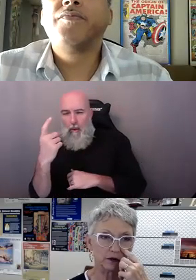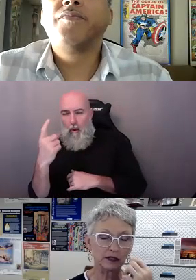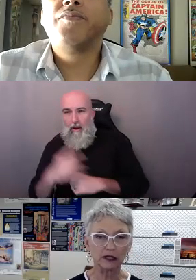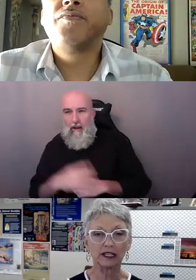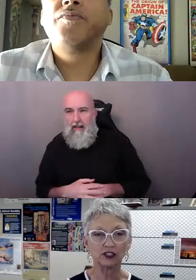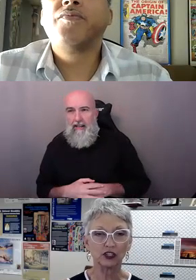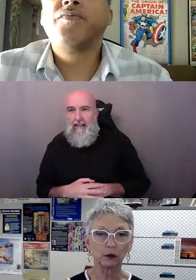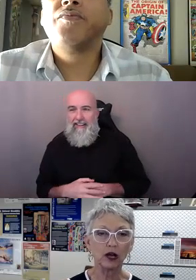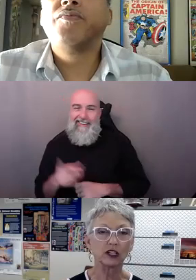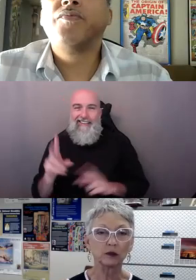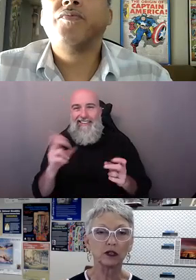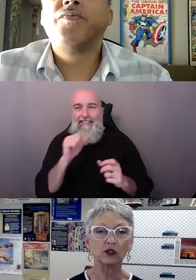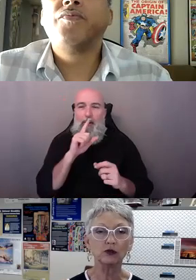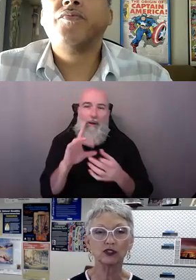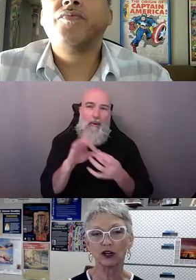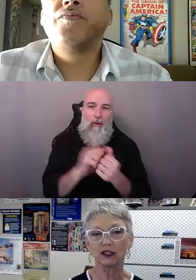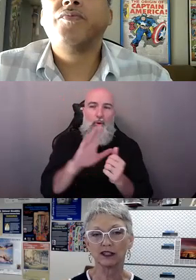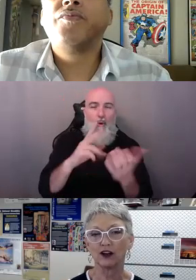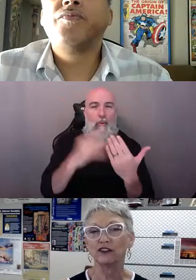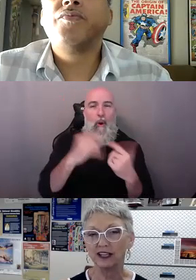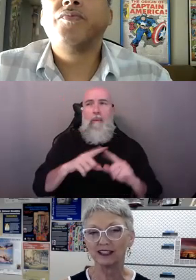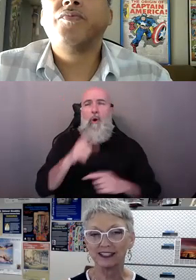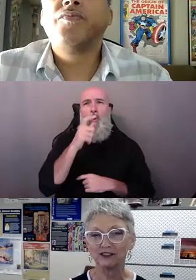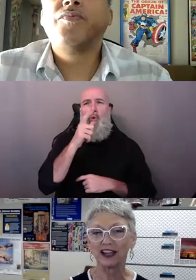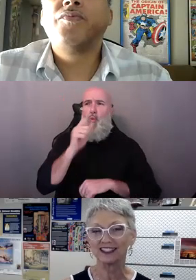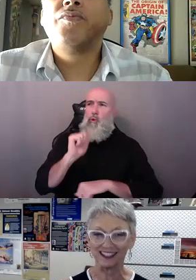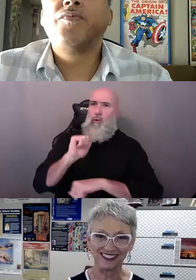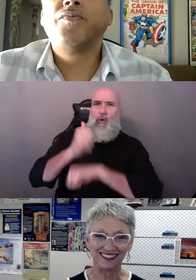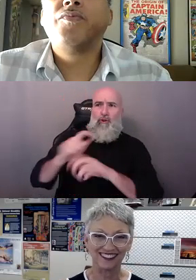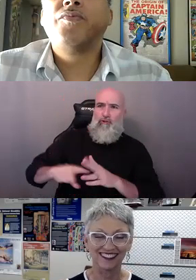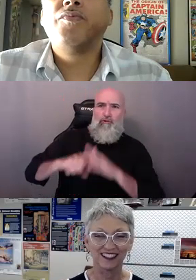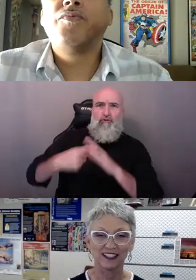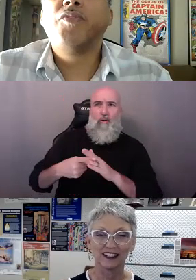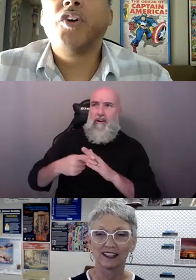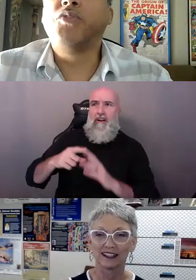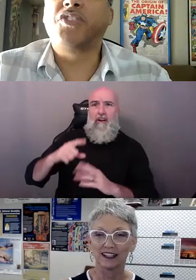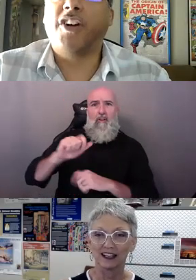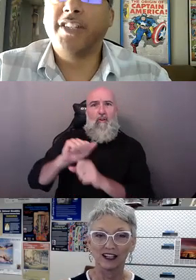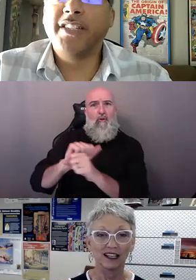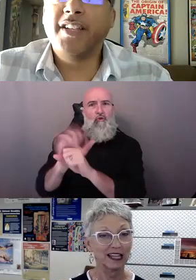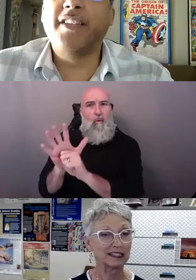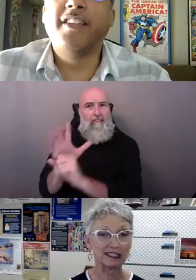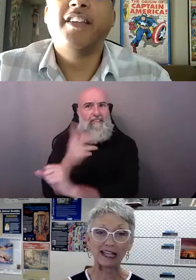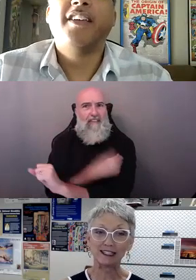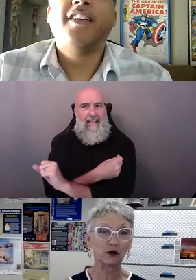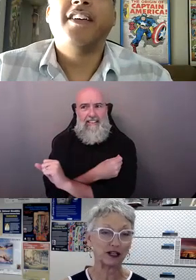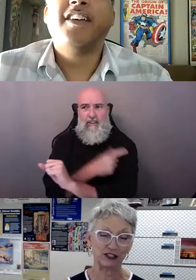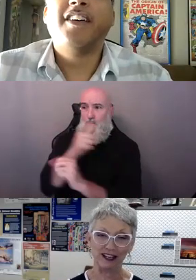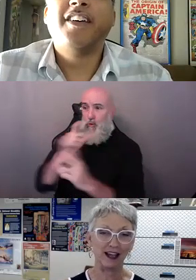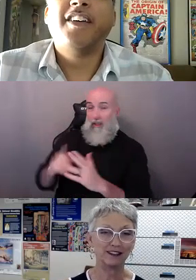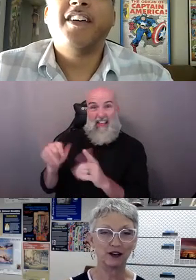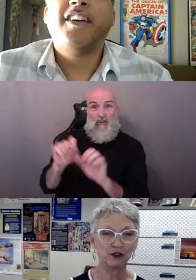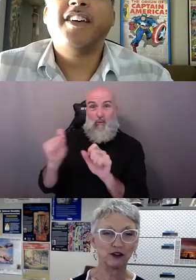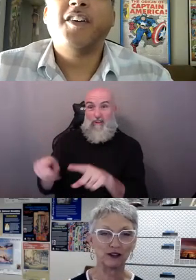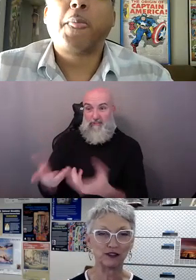kind of not really related to your project, but who started the COVID-19 vaccine? Who started it? That's the